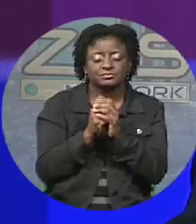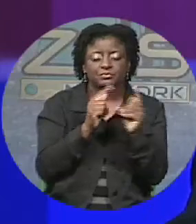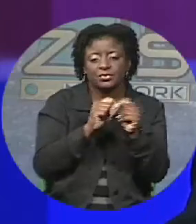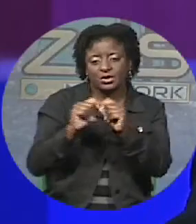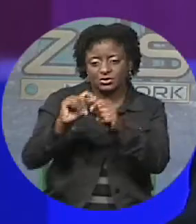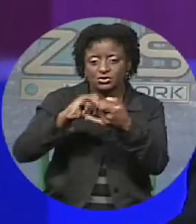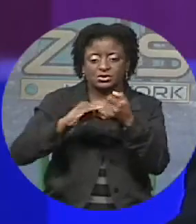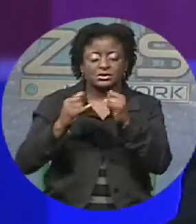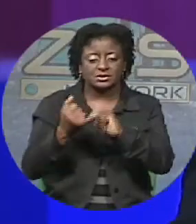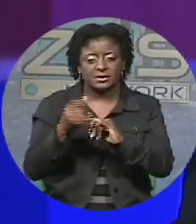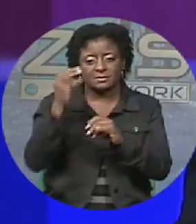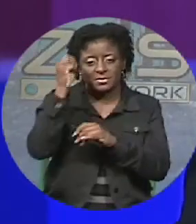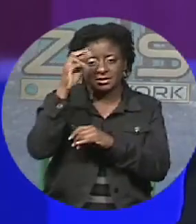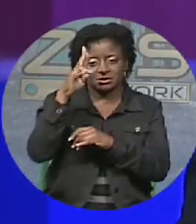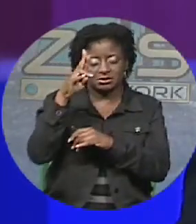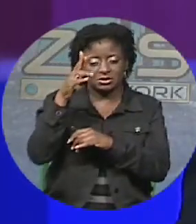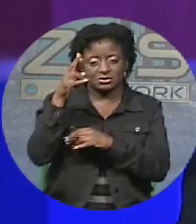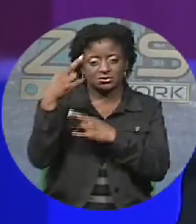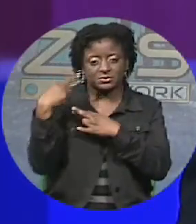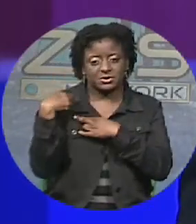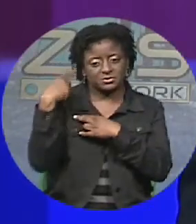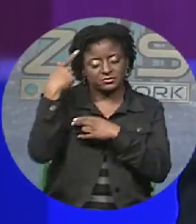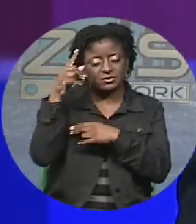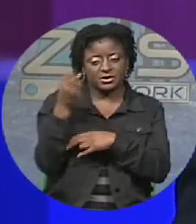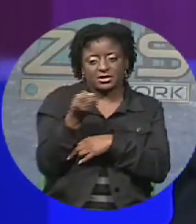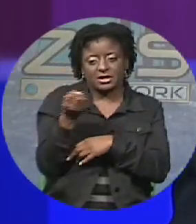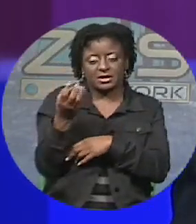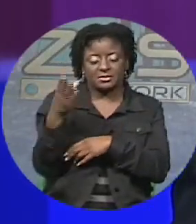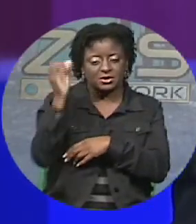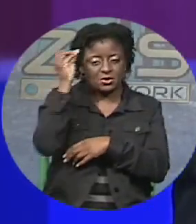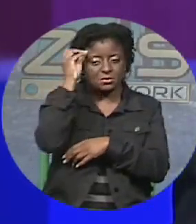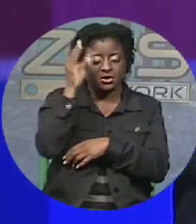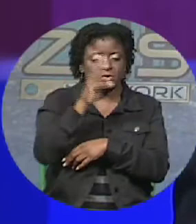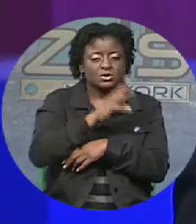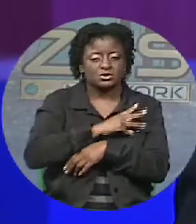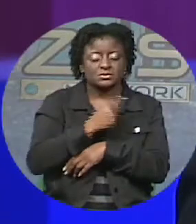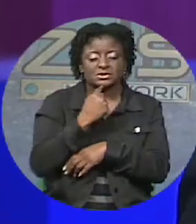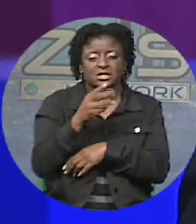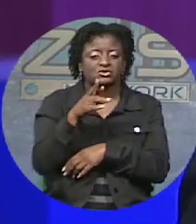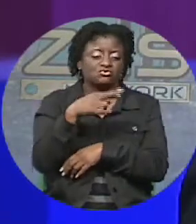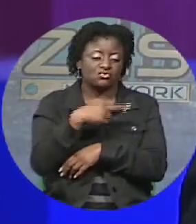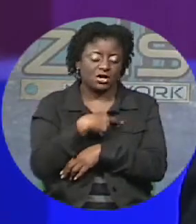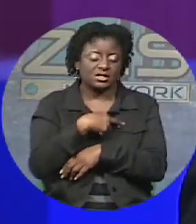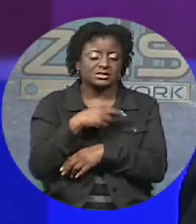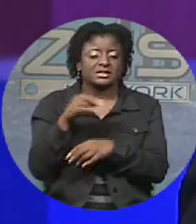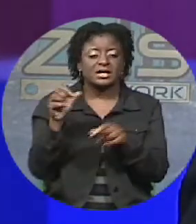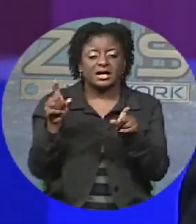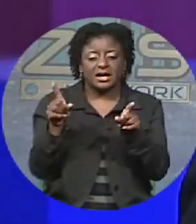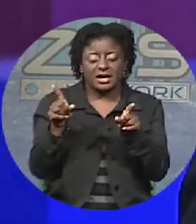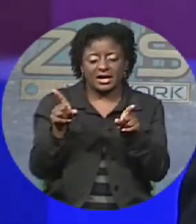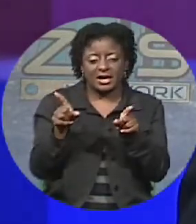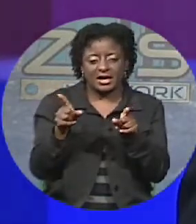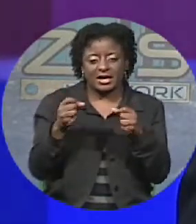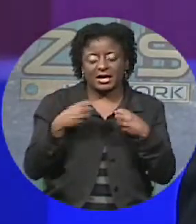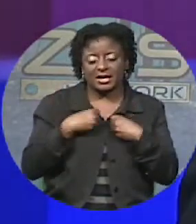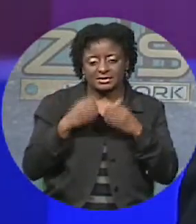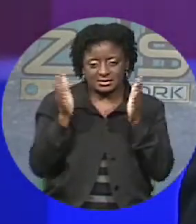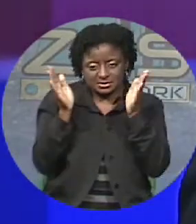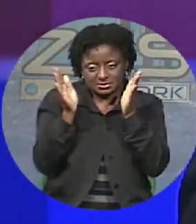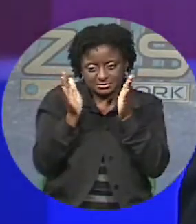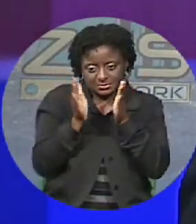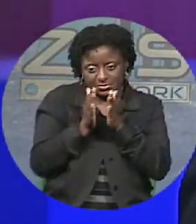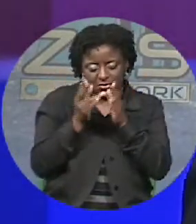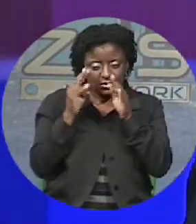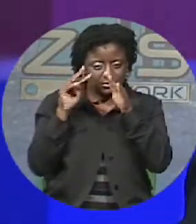Well, Tourism Minister with responsibility for gaming, the Honourable Obi Wilchcombe, says that Rollins has a narrow view of the bill and sums it up as a